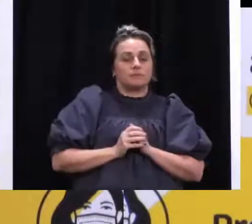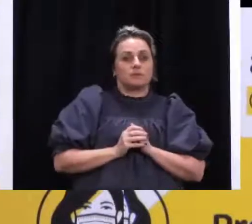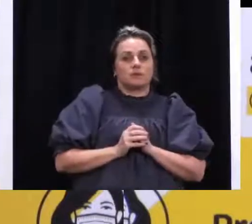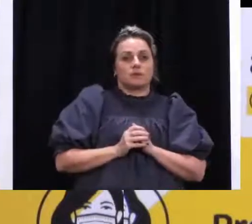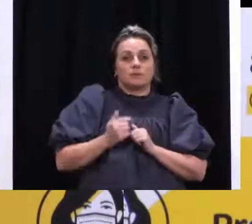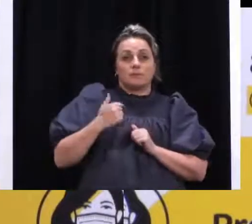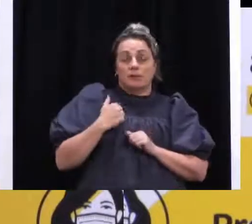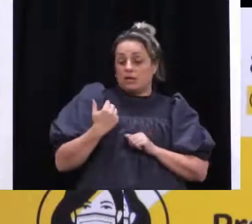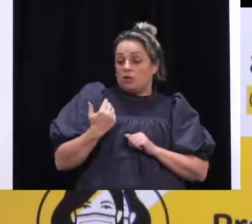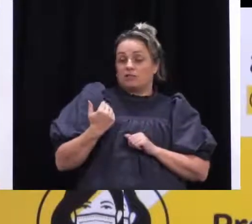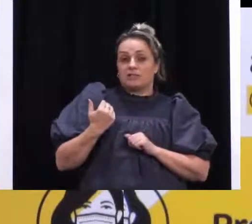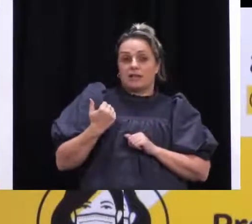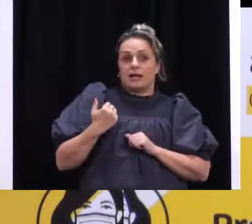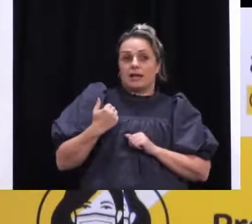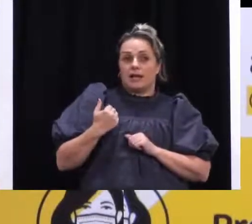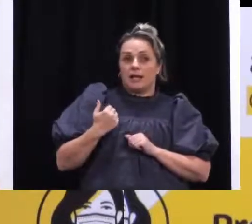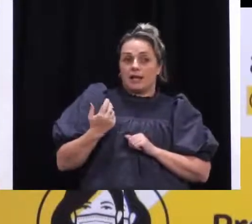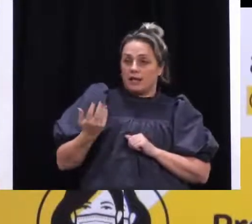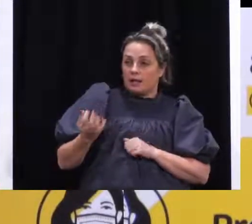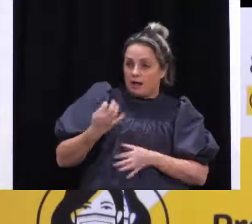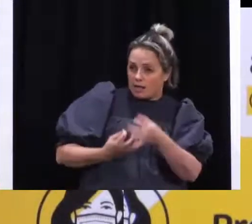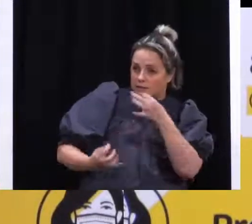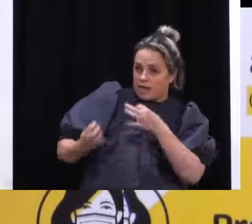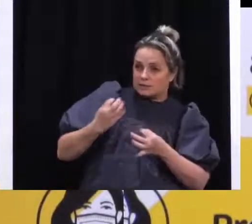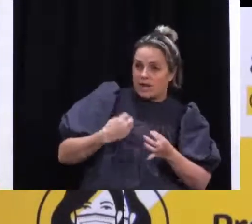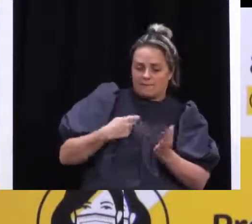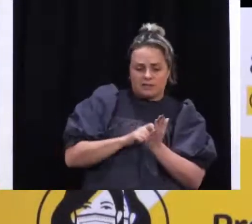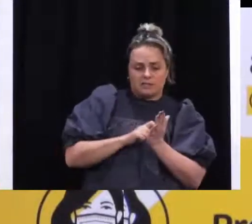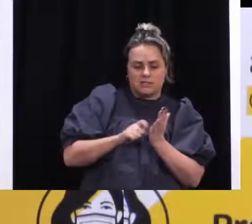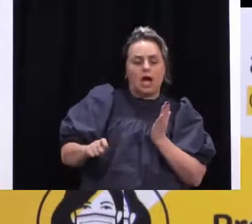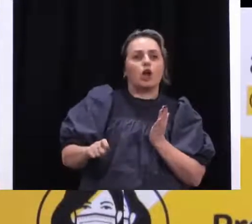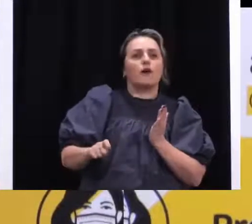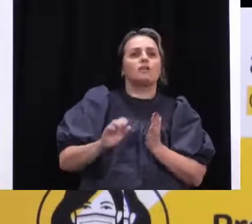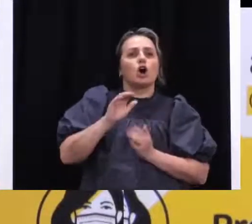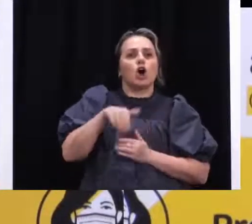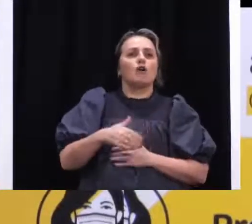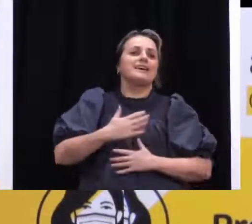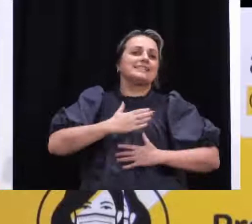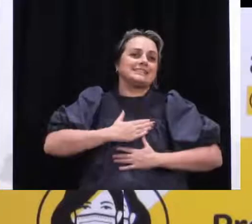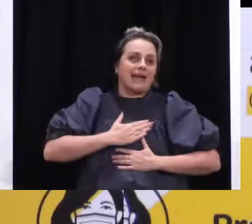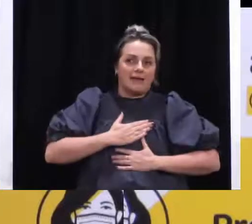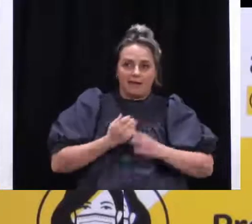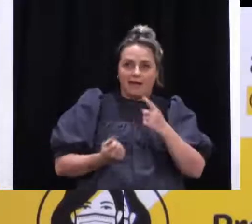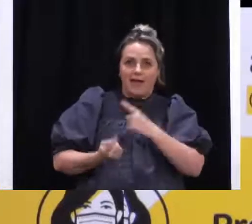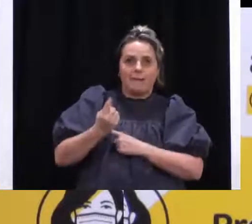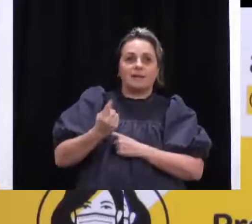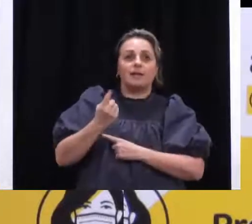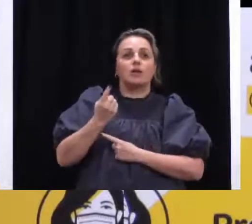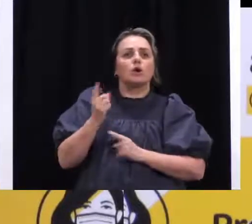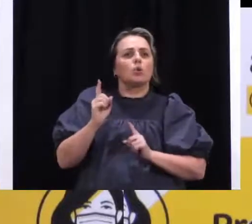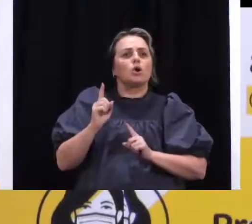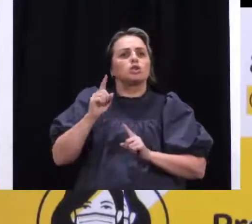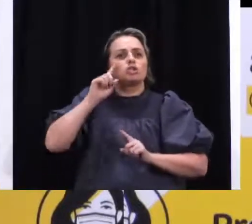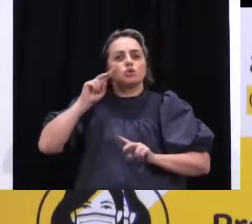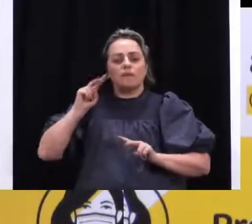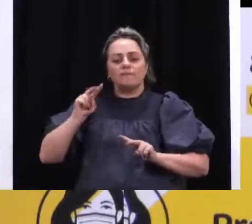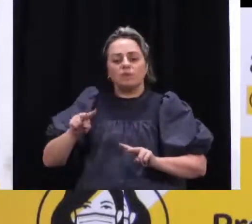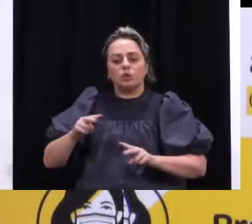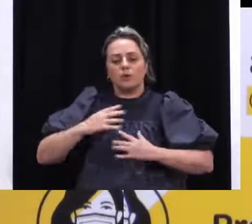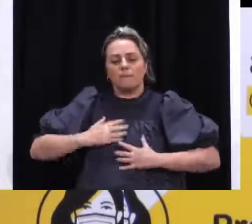advice around safe ways that whānau could view the body. And that